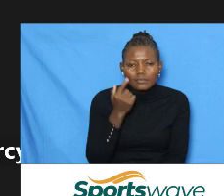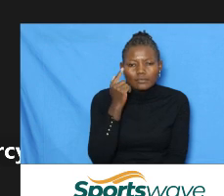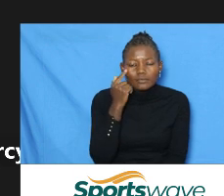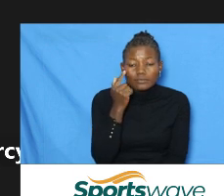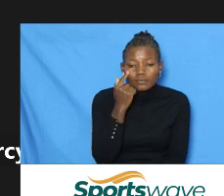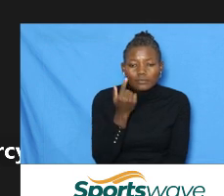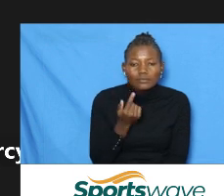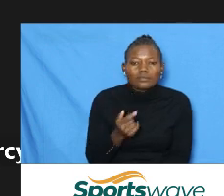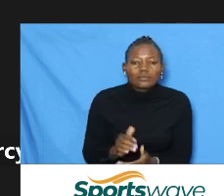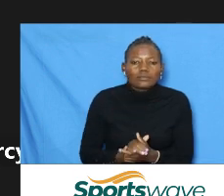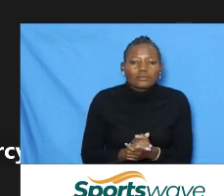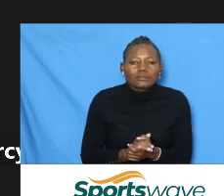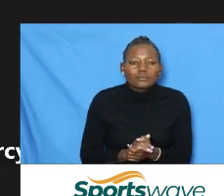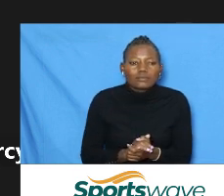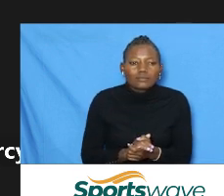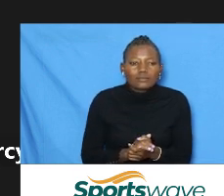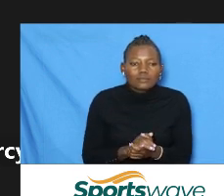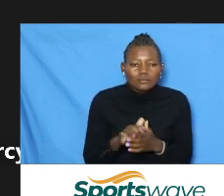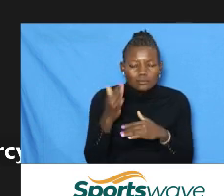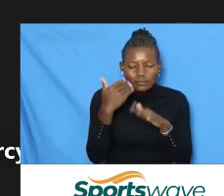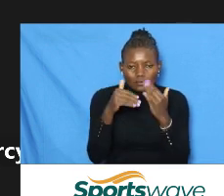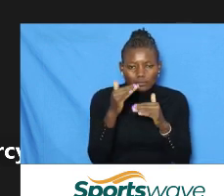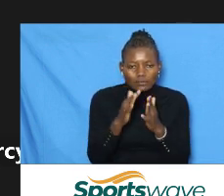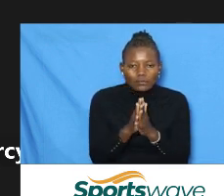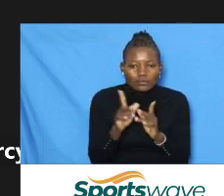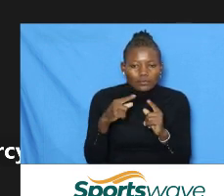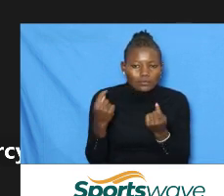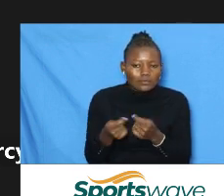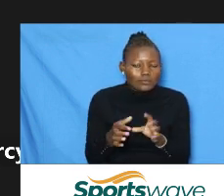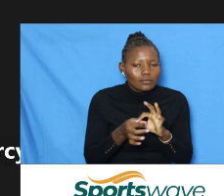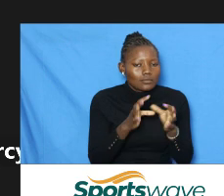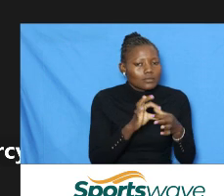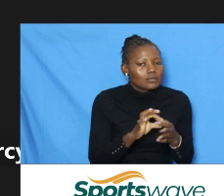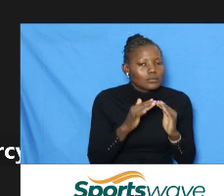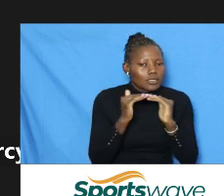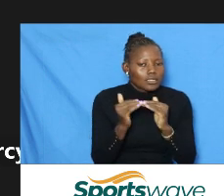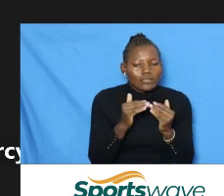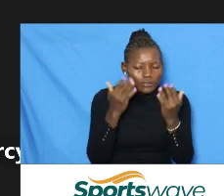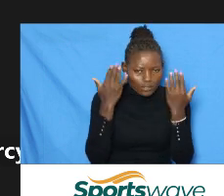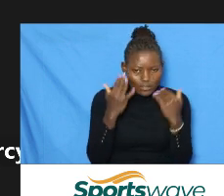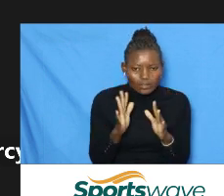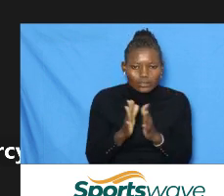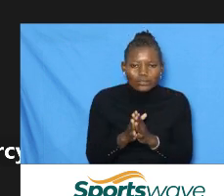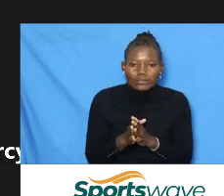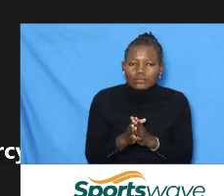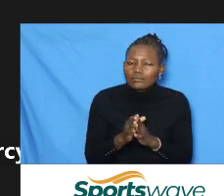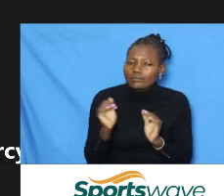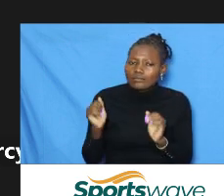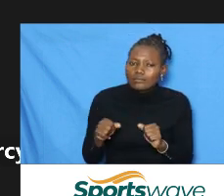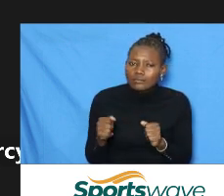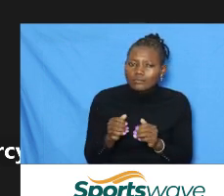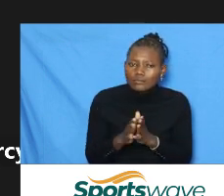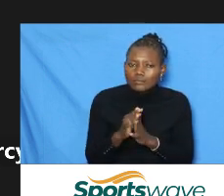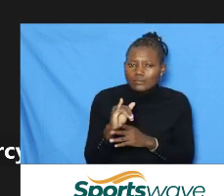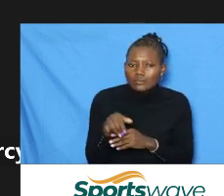establishment of a performance team at the Olympics level. So I don't know, is it possible to just